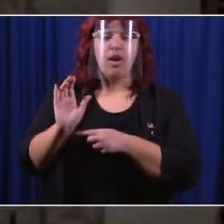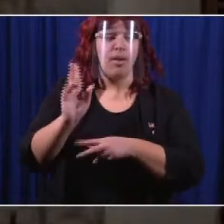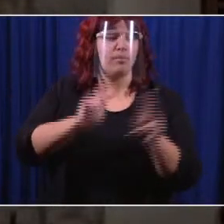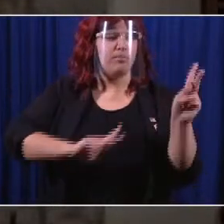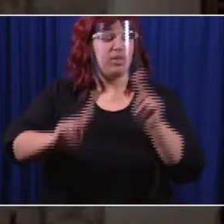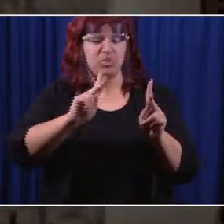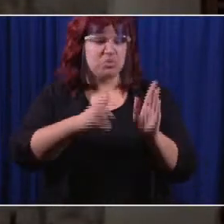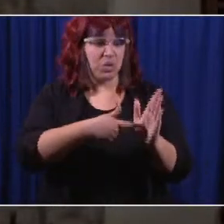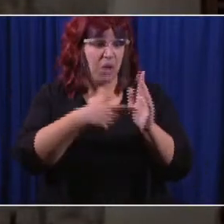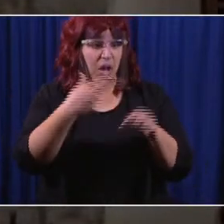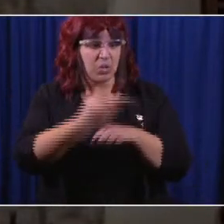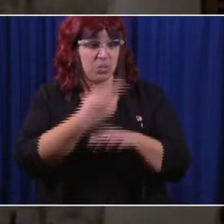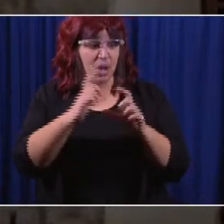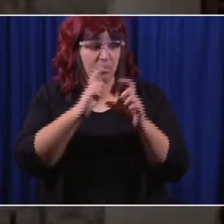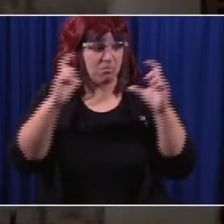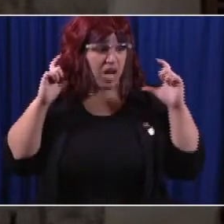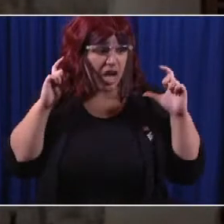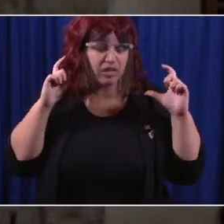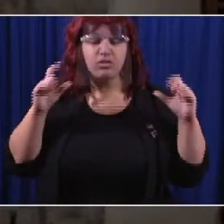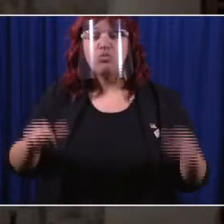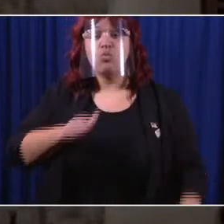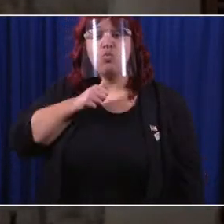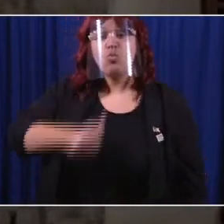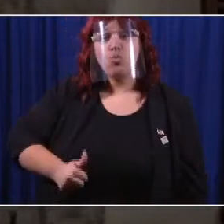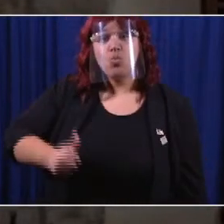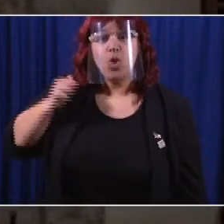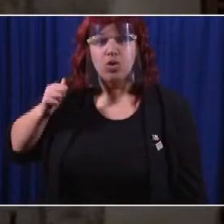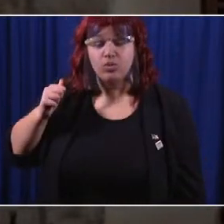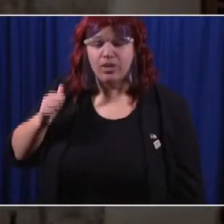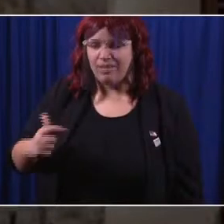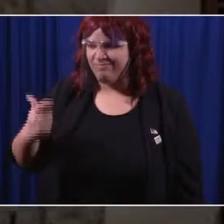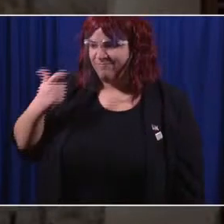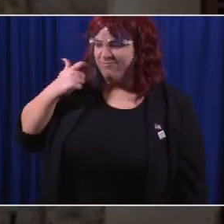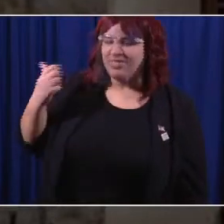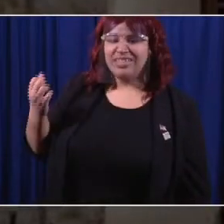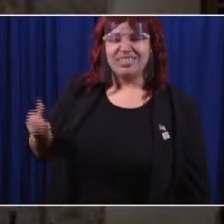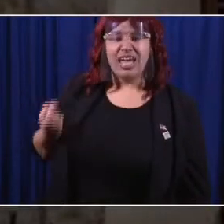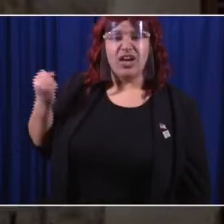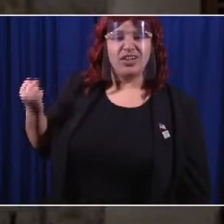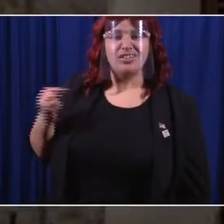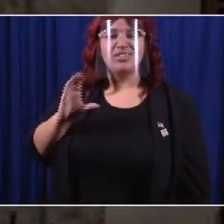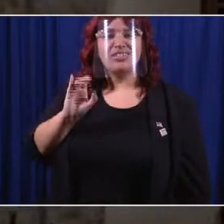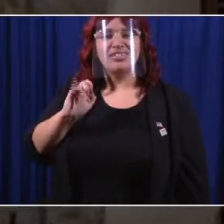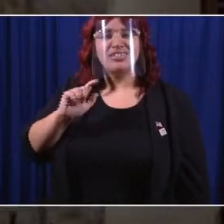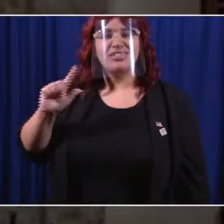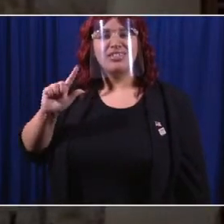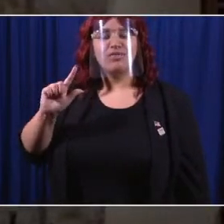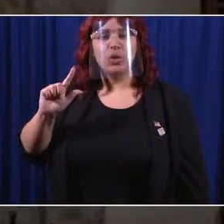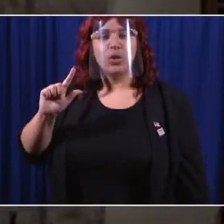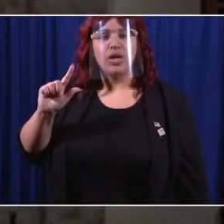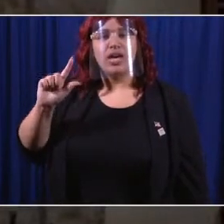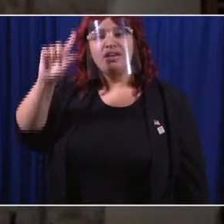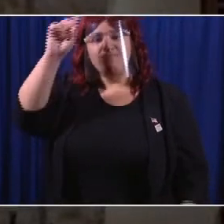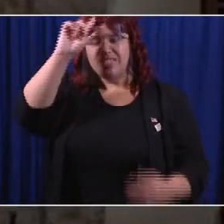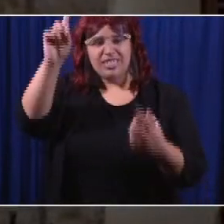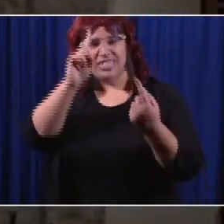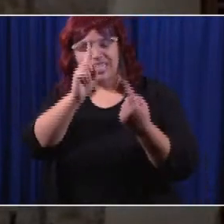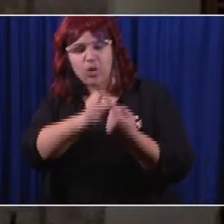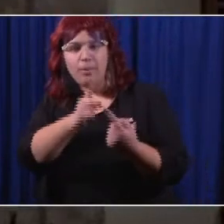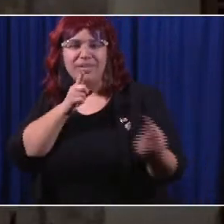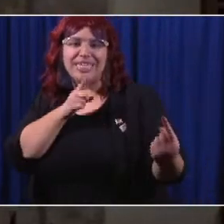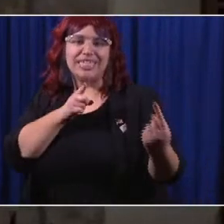also the site of a civil disobedience rally Saturday, attended by about 30 people protesting your quote